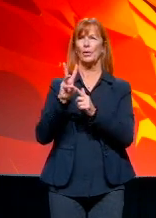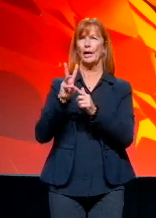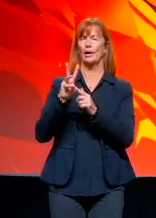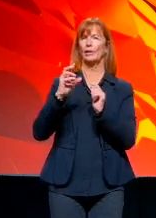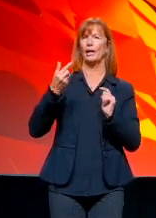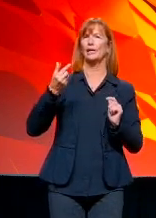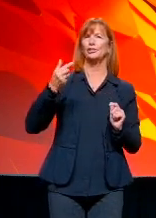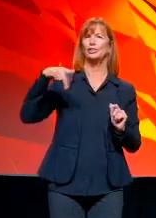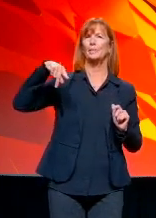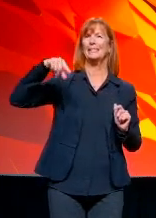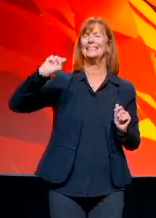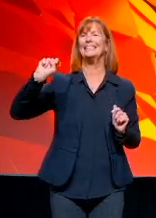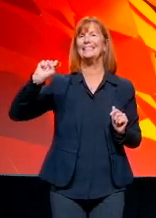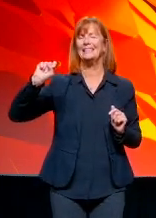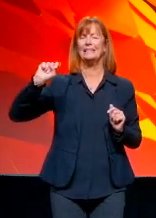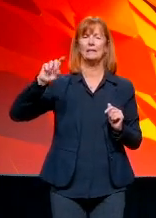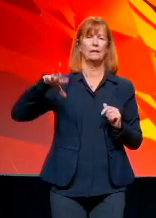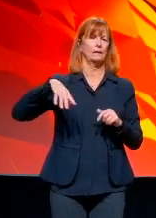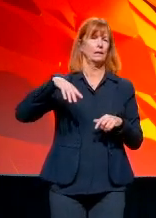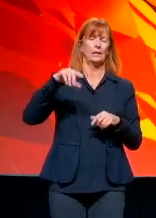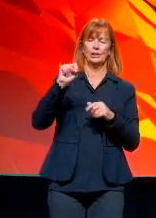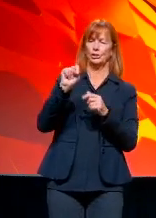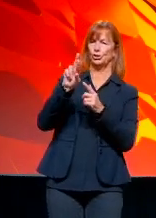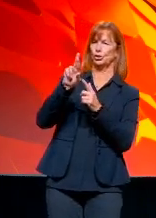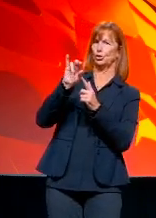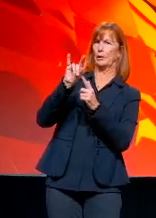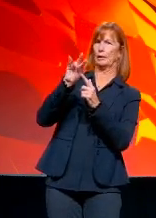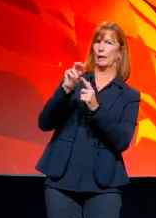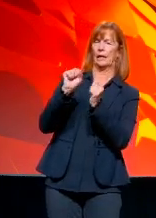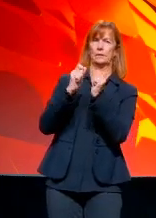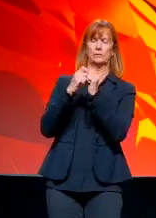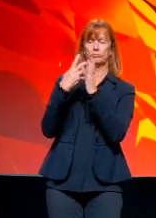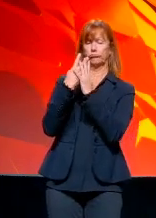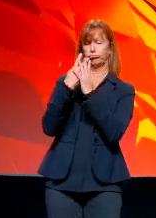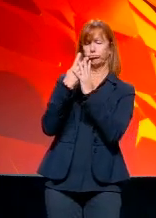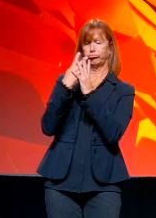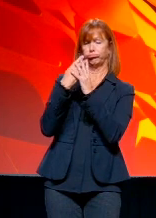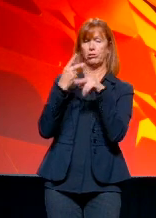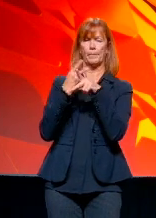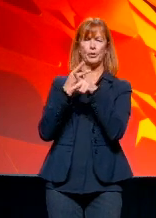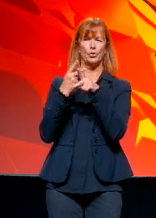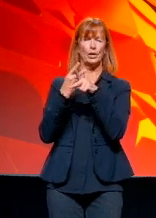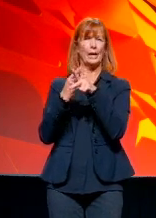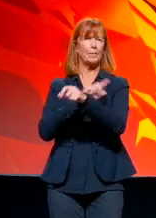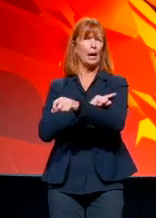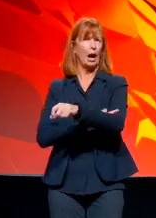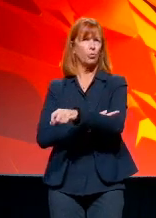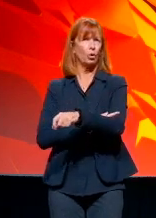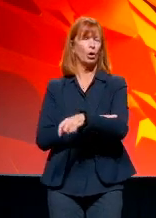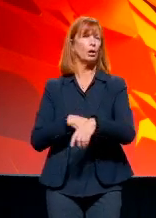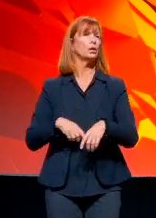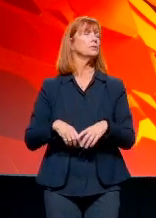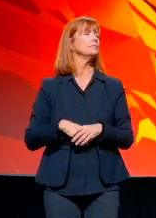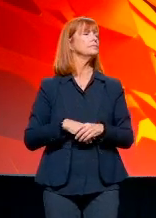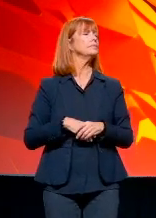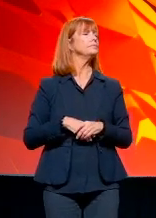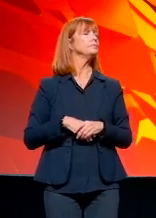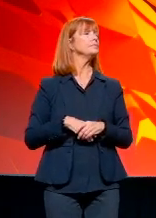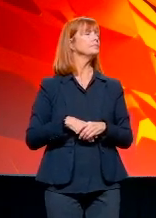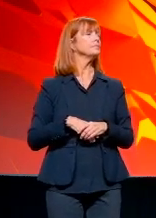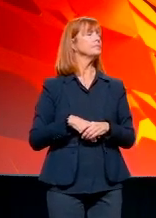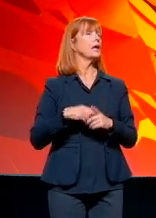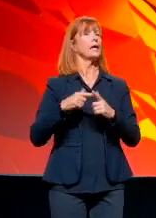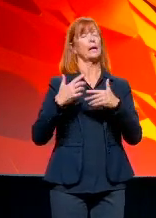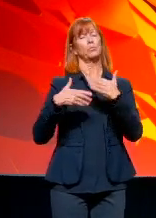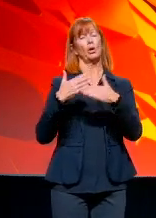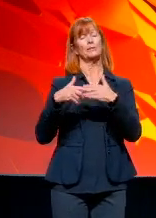to offer like trillions, like a petaflops of like a computing power that allows like to quickly process like a huge amount of